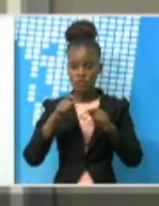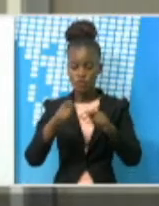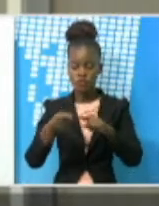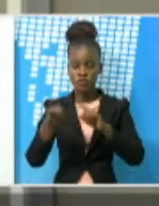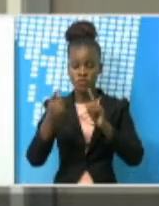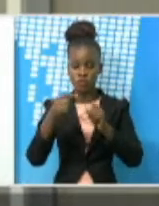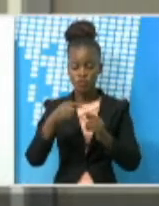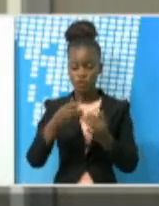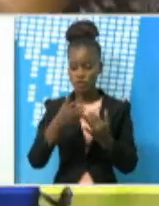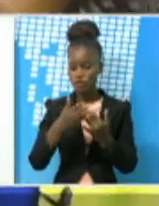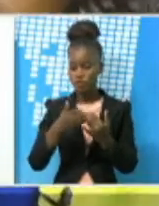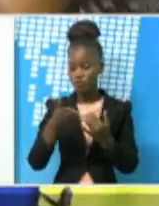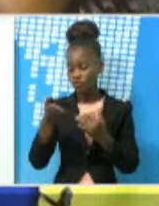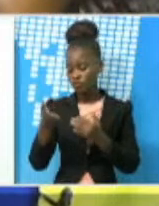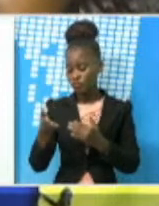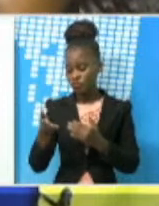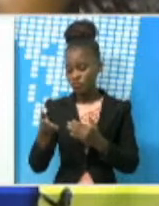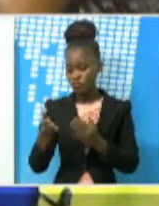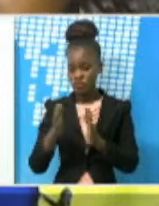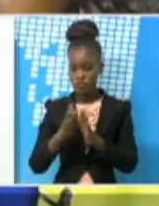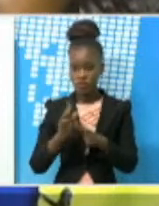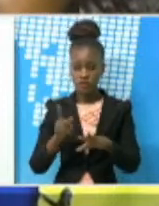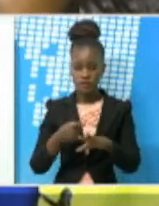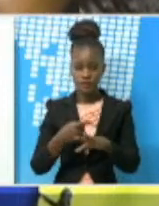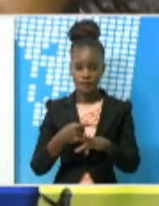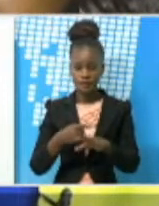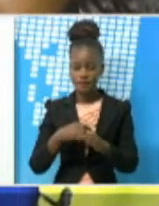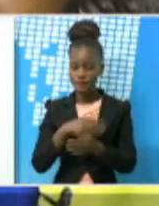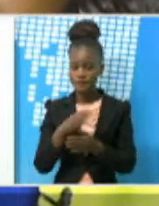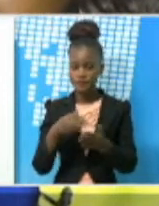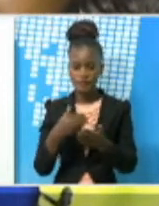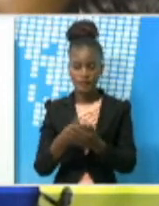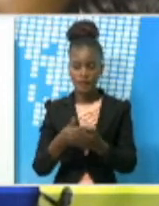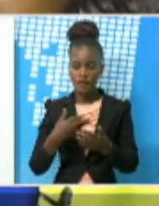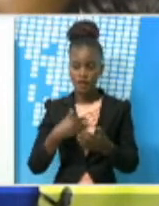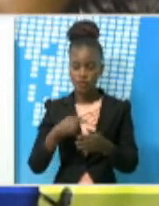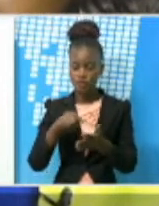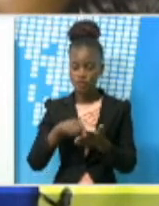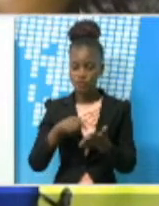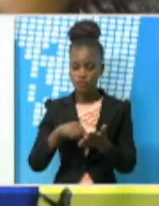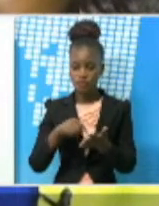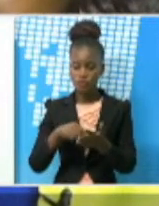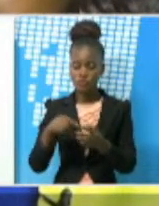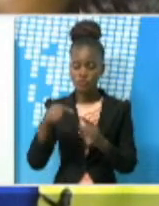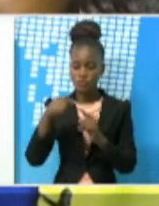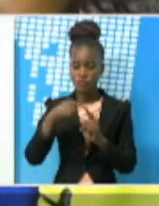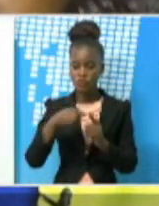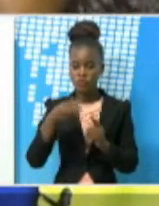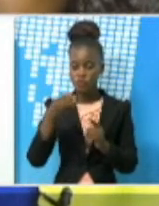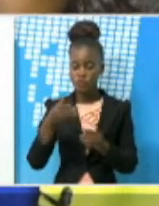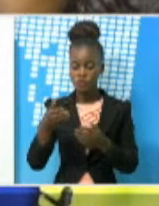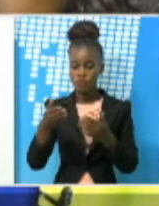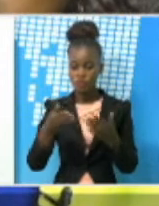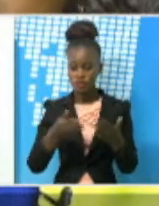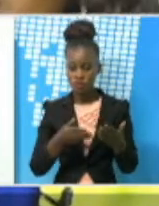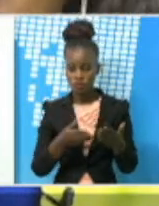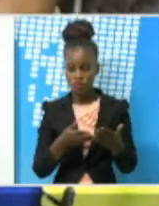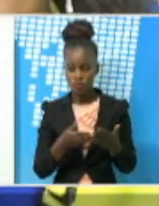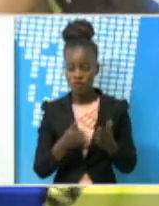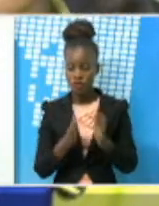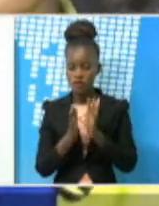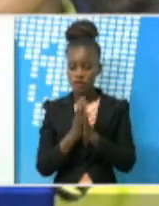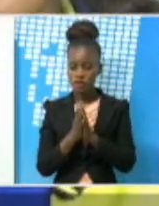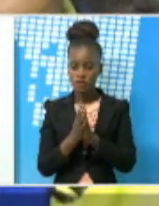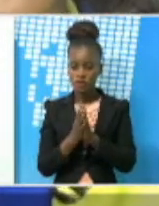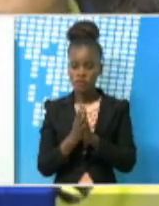island of Kalangala. And then we also have under that sector tourism and hospitality, and